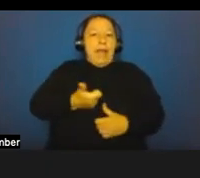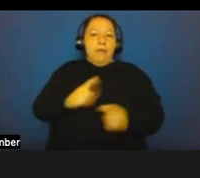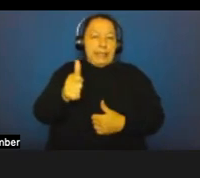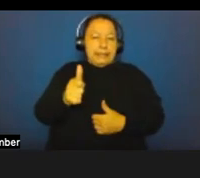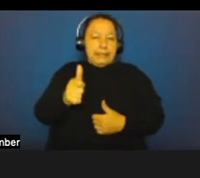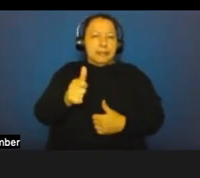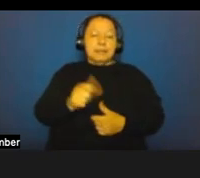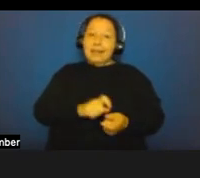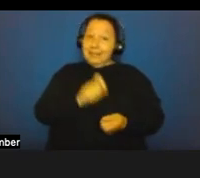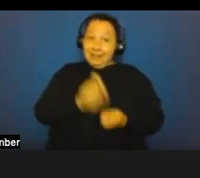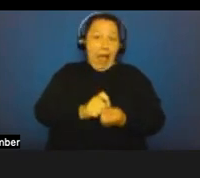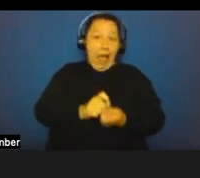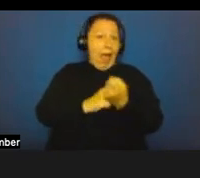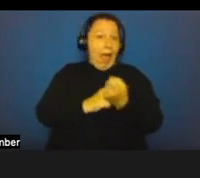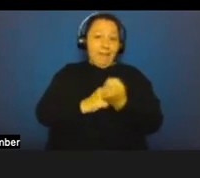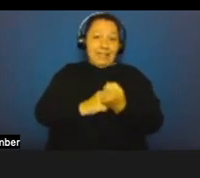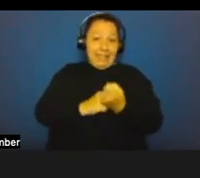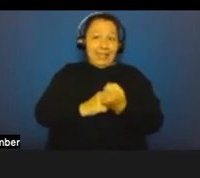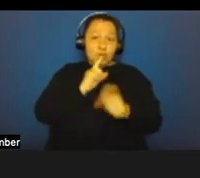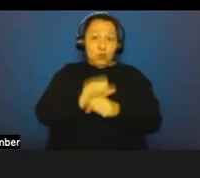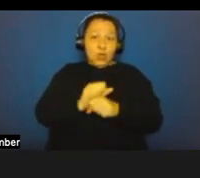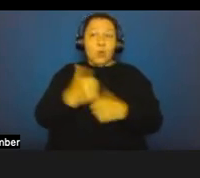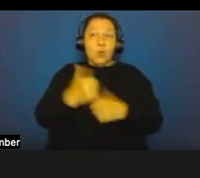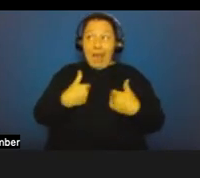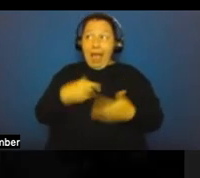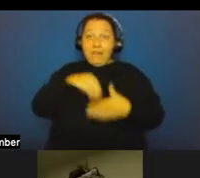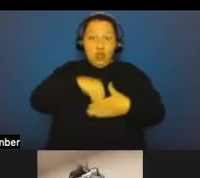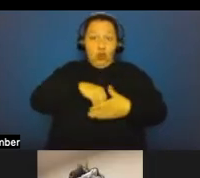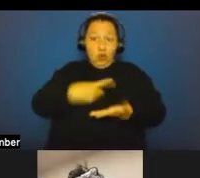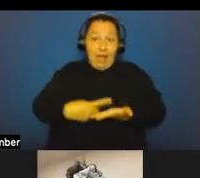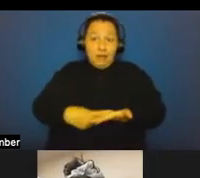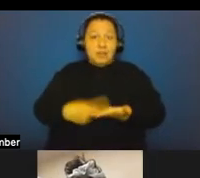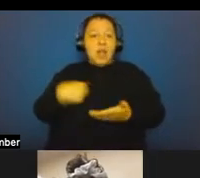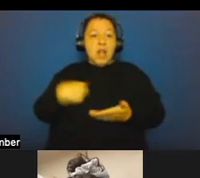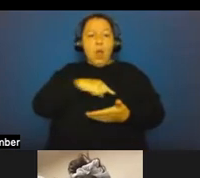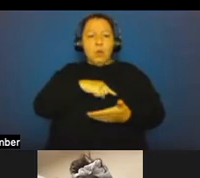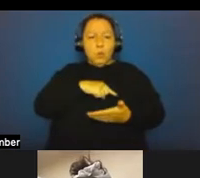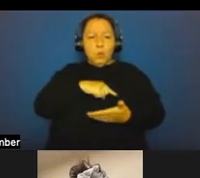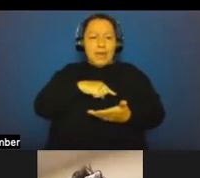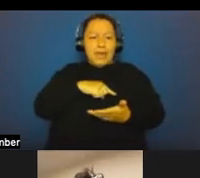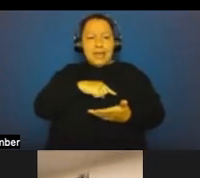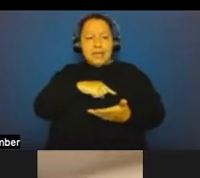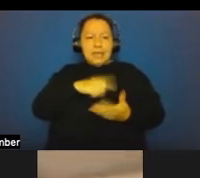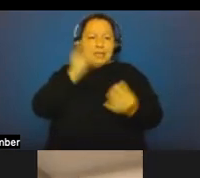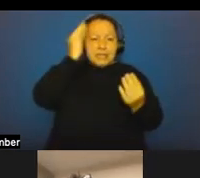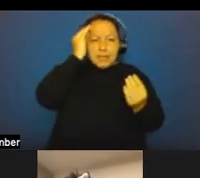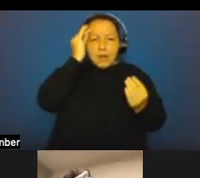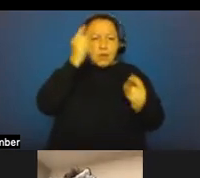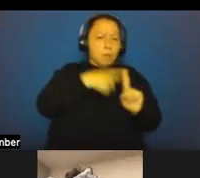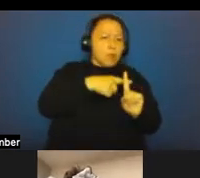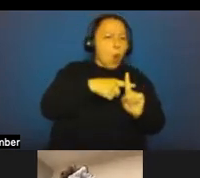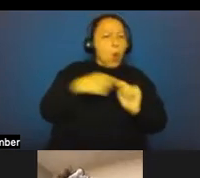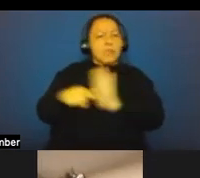advocacy is we have that internal dialogue and we weigh out, the pros and the cons and the options